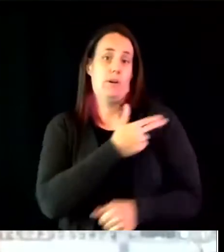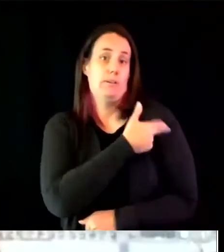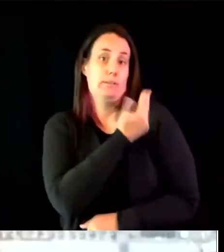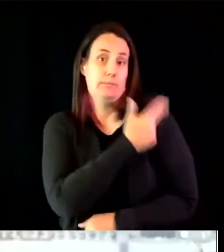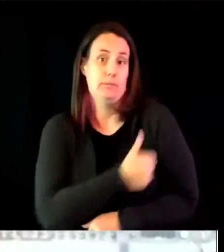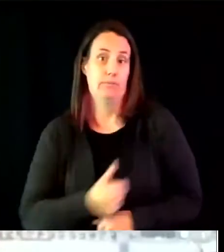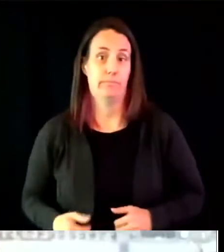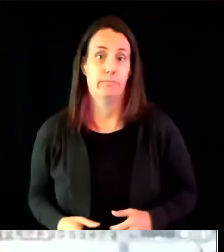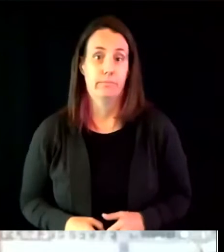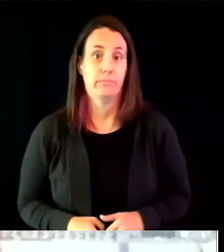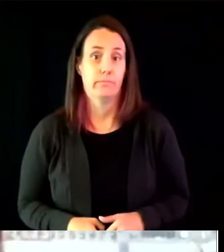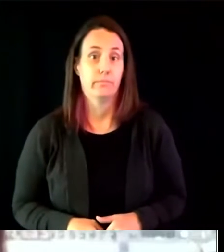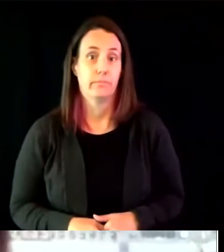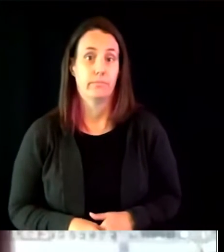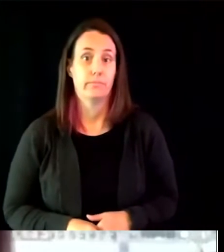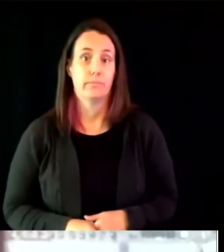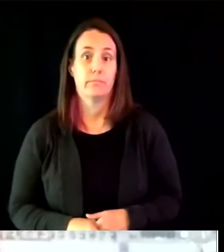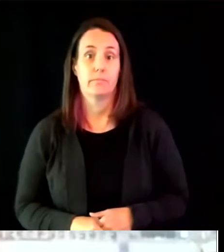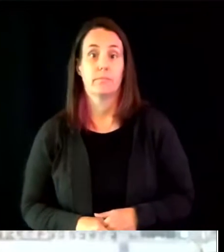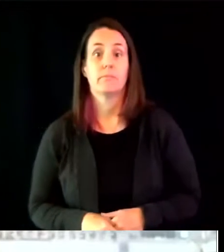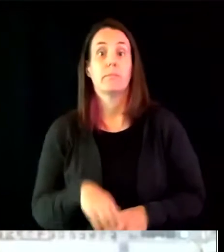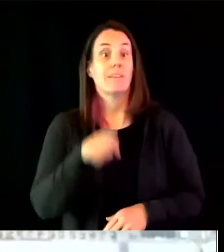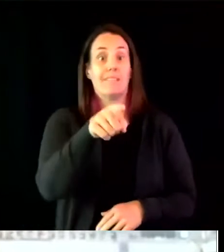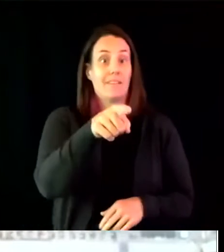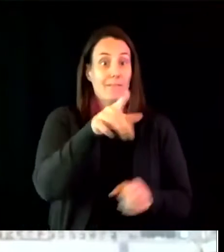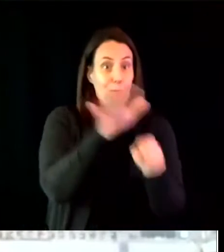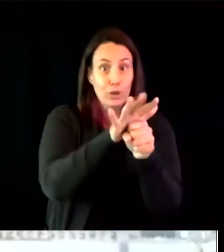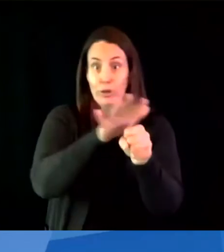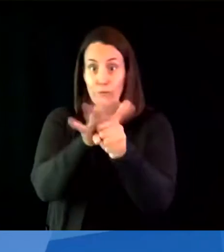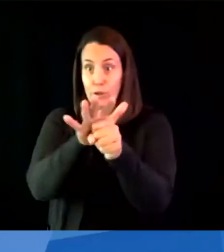to accept that patient within minutes.